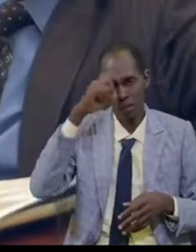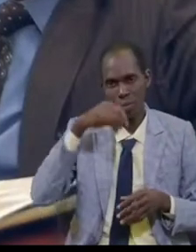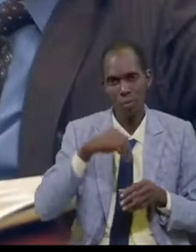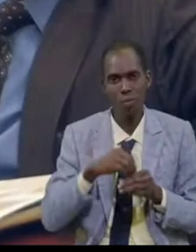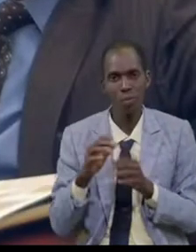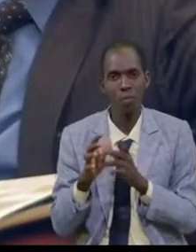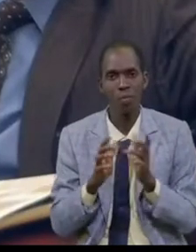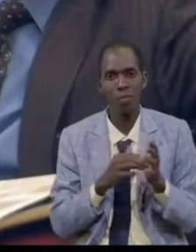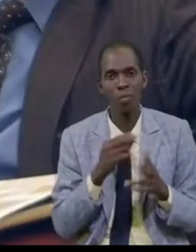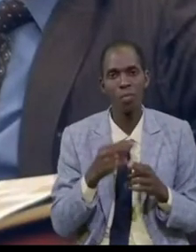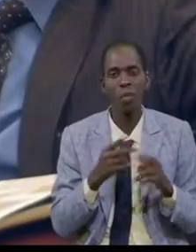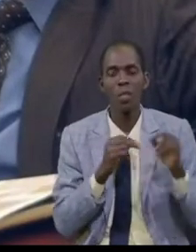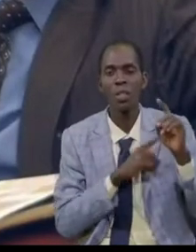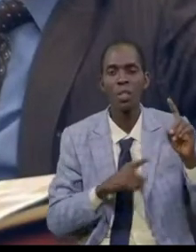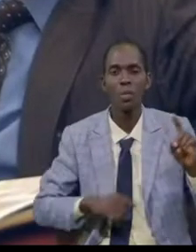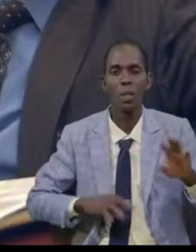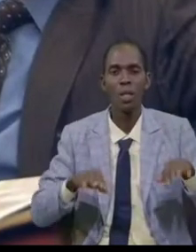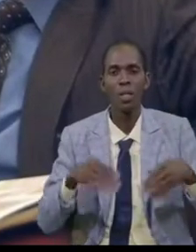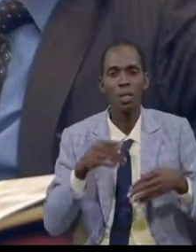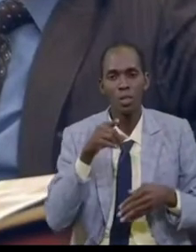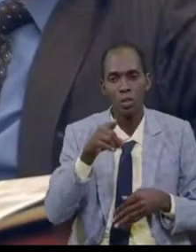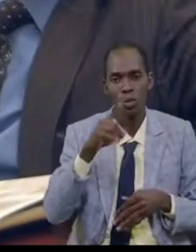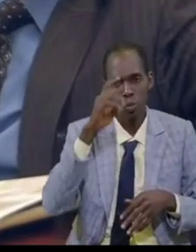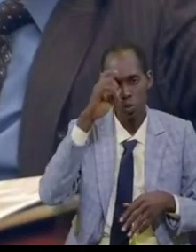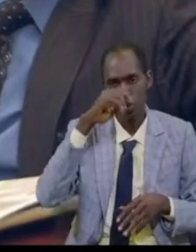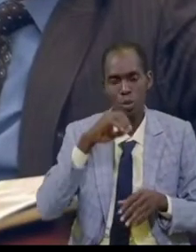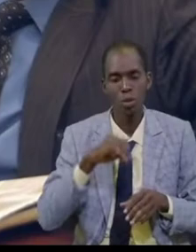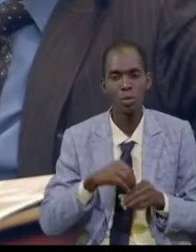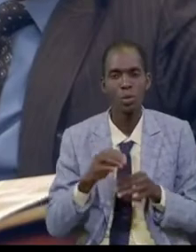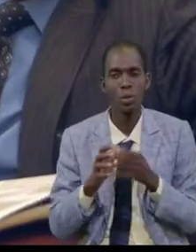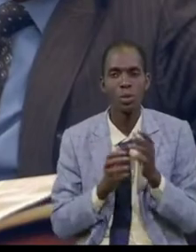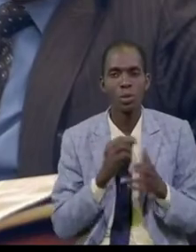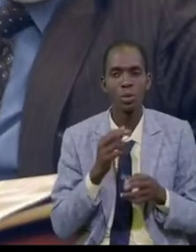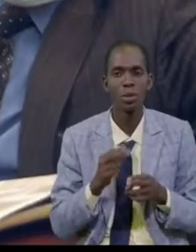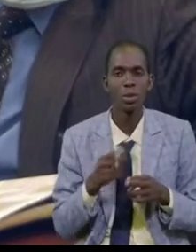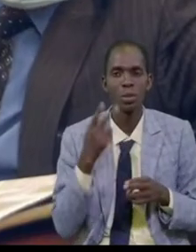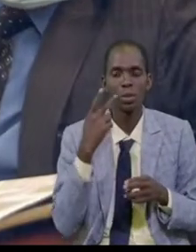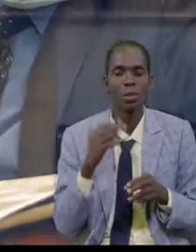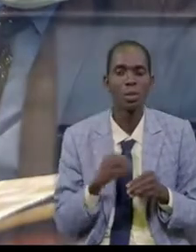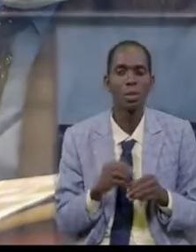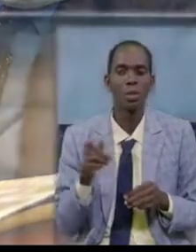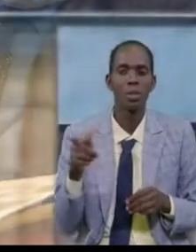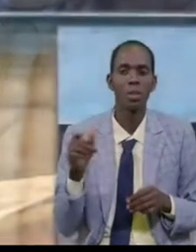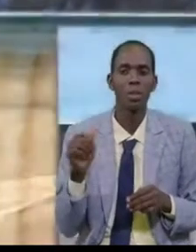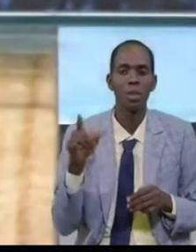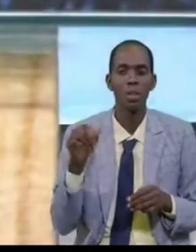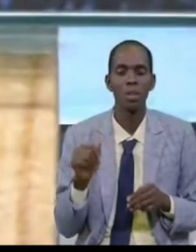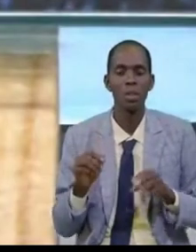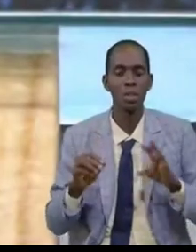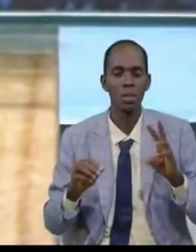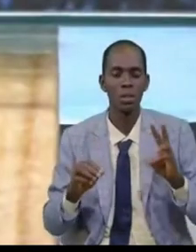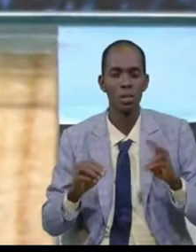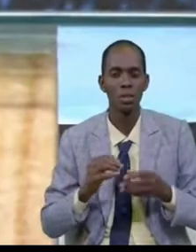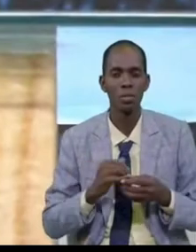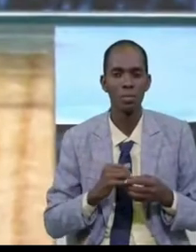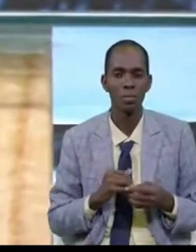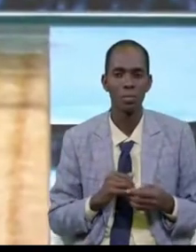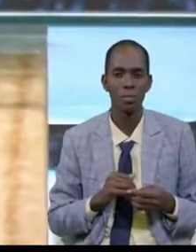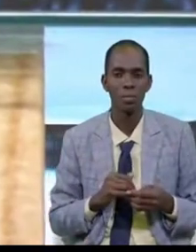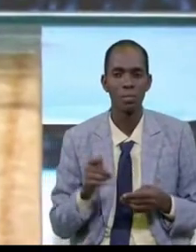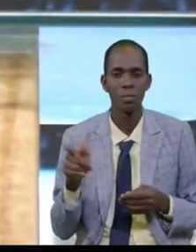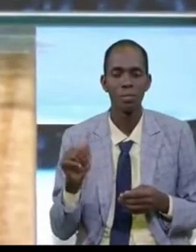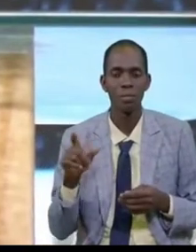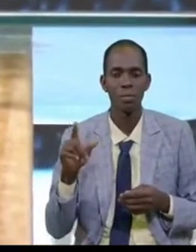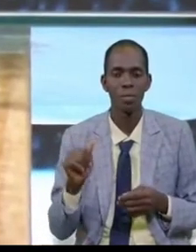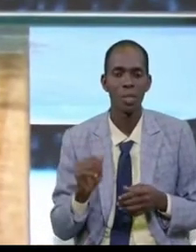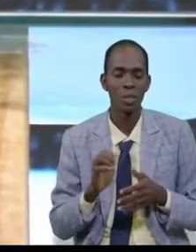The Lord give you wisdom. And let's look at Galatians chapter 6. We're reading from verse